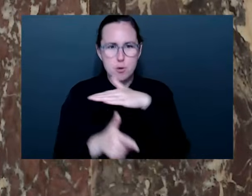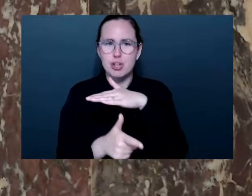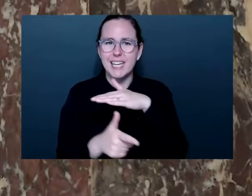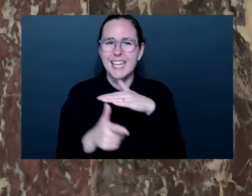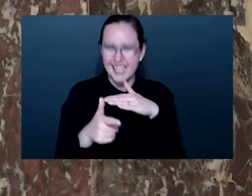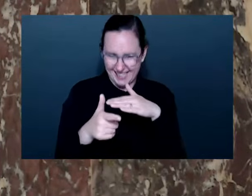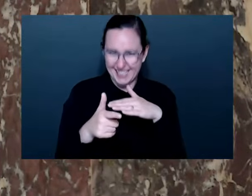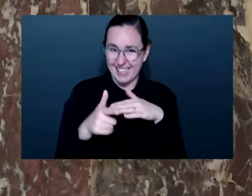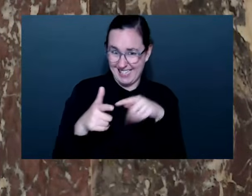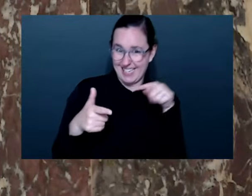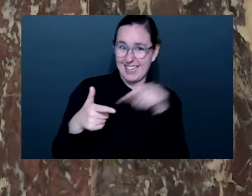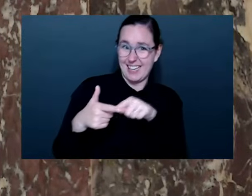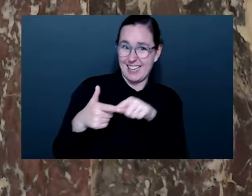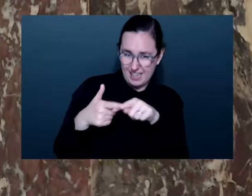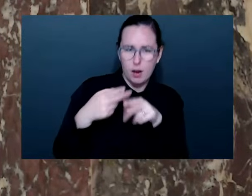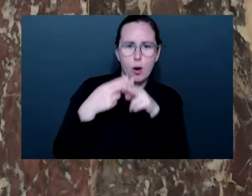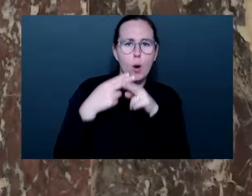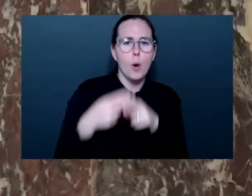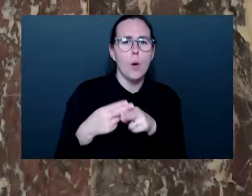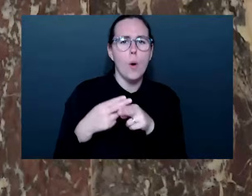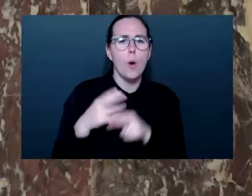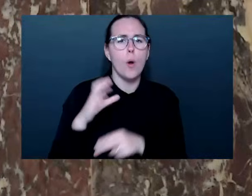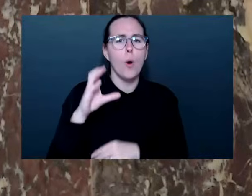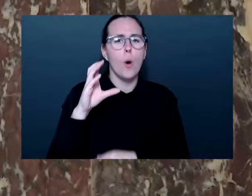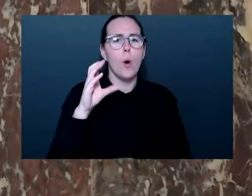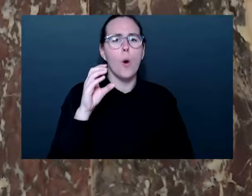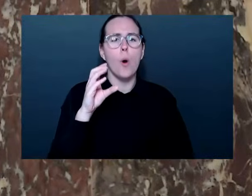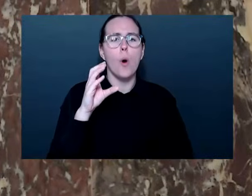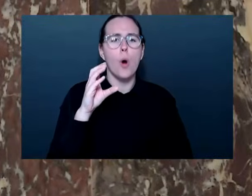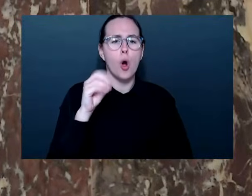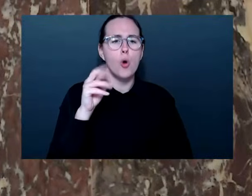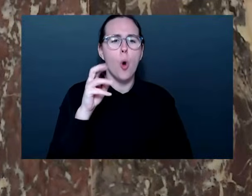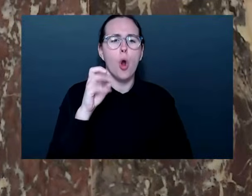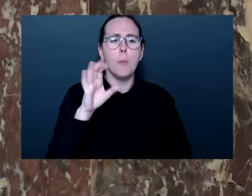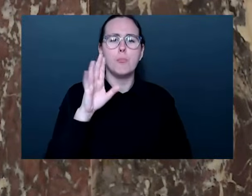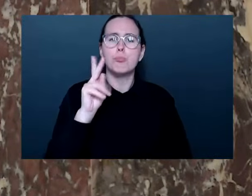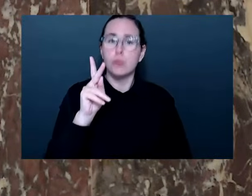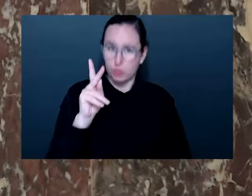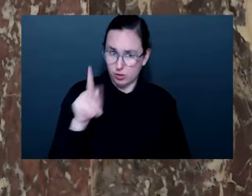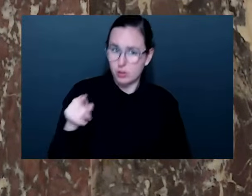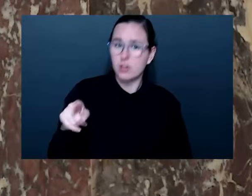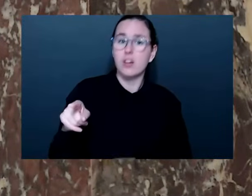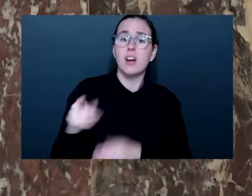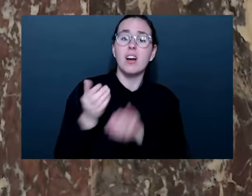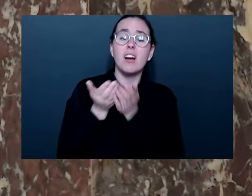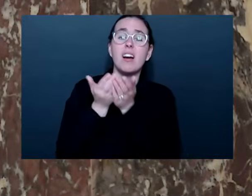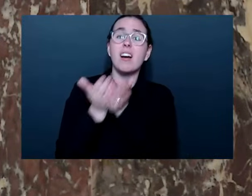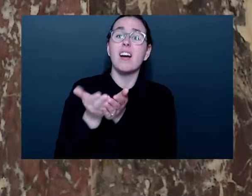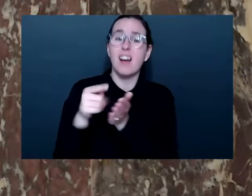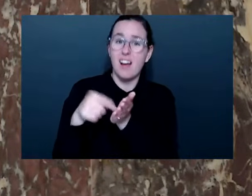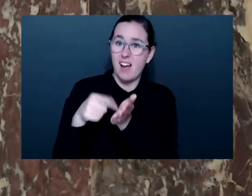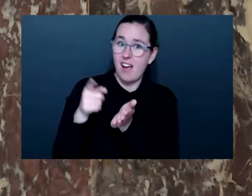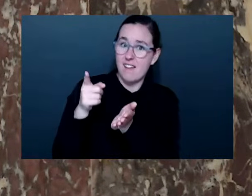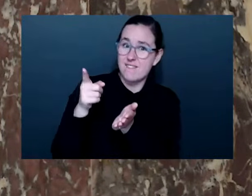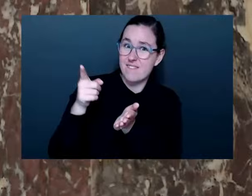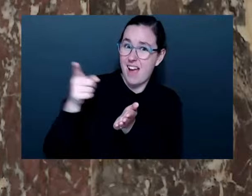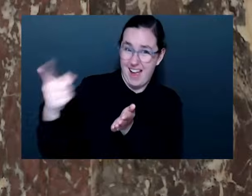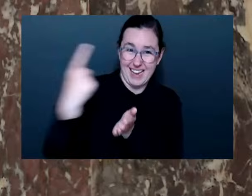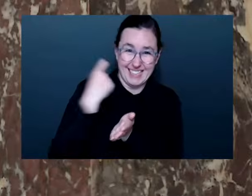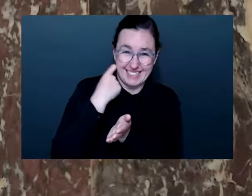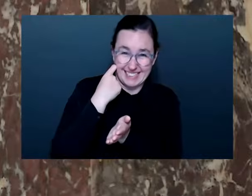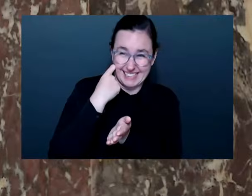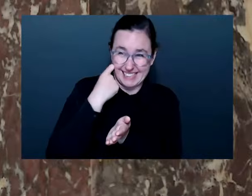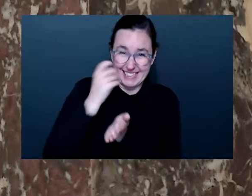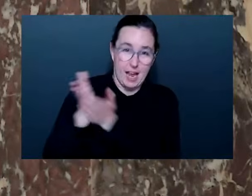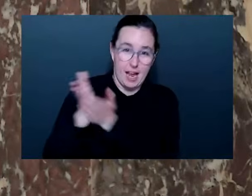Navy vessels and allied forces, came home. It was wonderful to see families reunited with their sailors, with hugs, smiles, laughter, and a